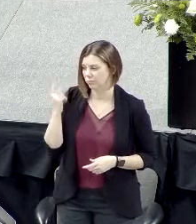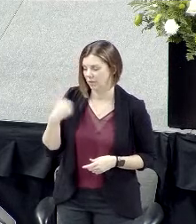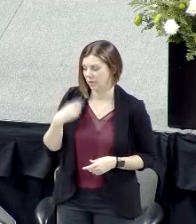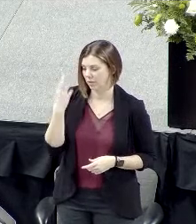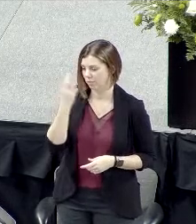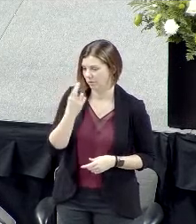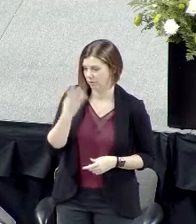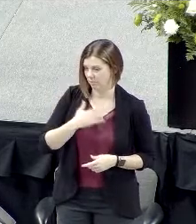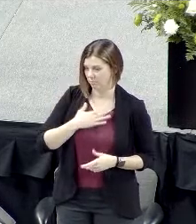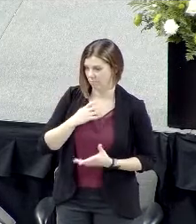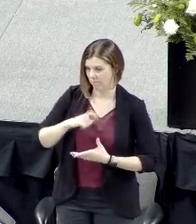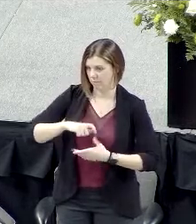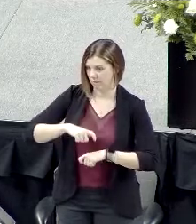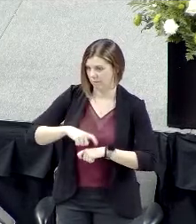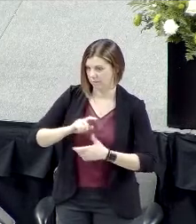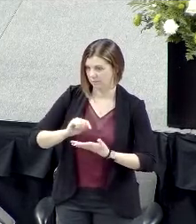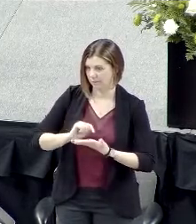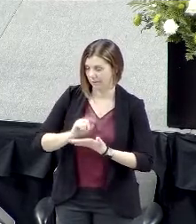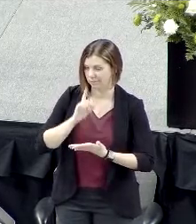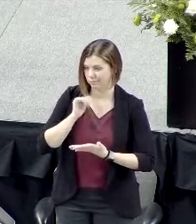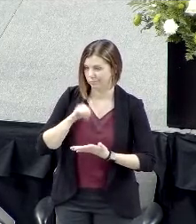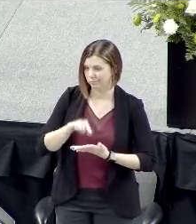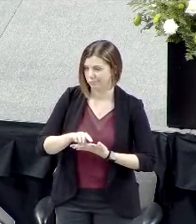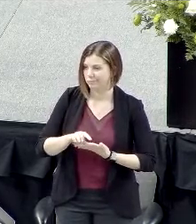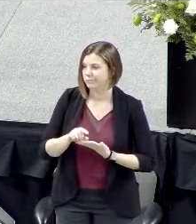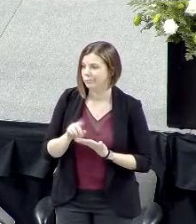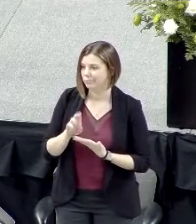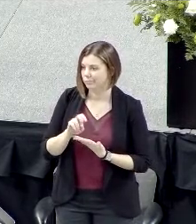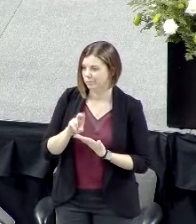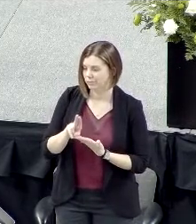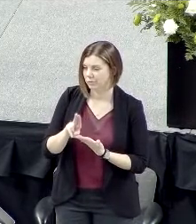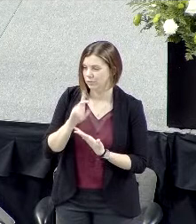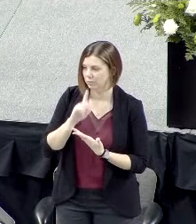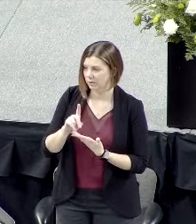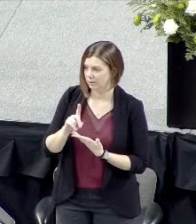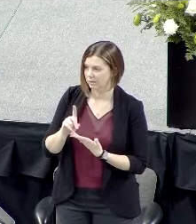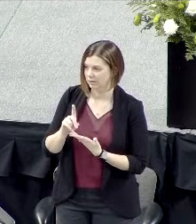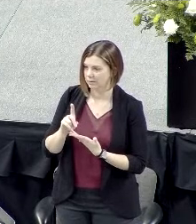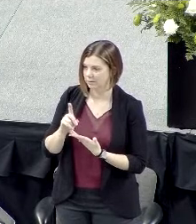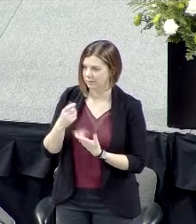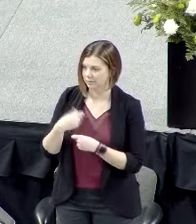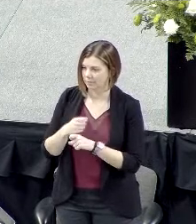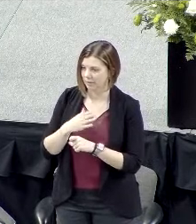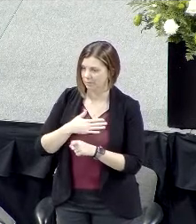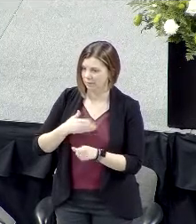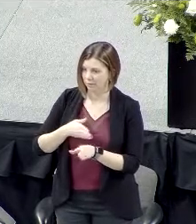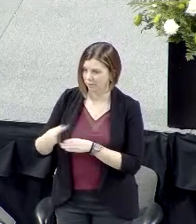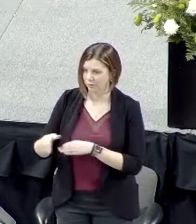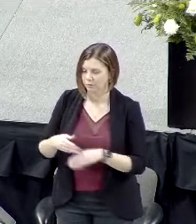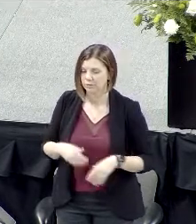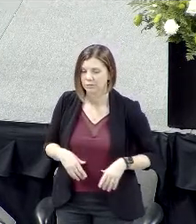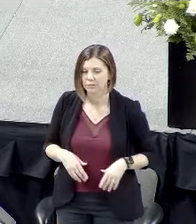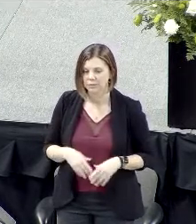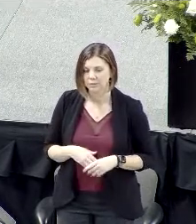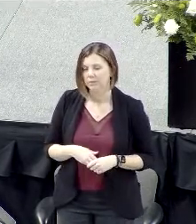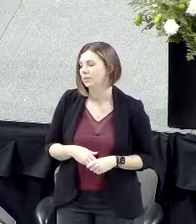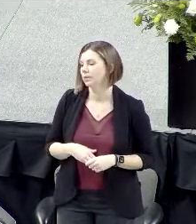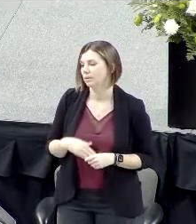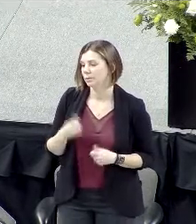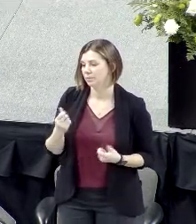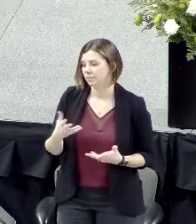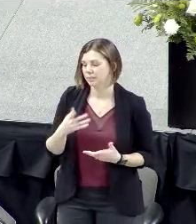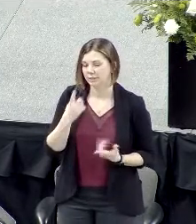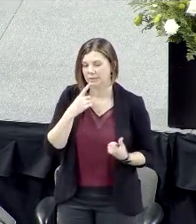how my time at Bemidji helped shape my career. There are tens of thousands, as others said, successful BSU